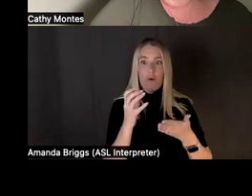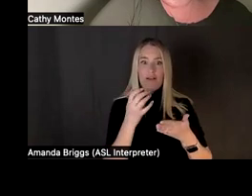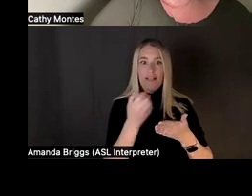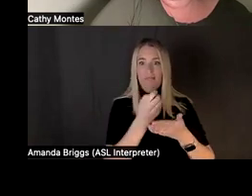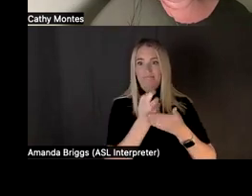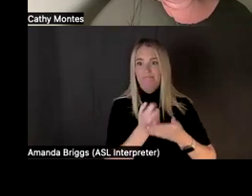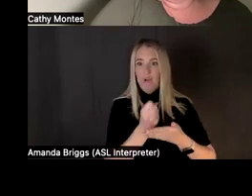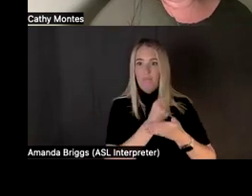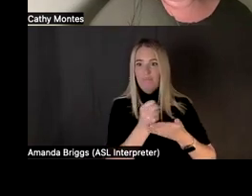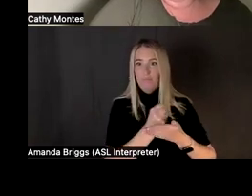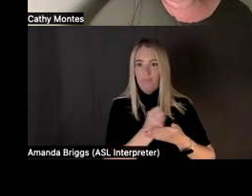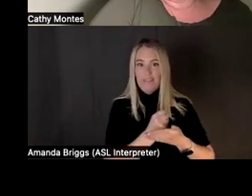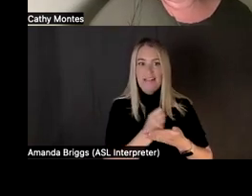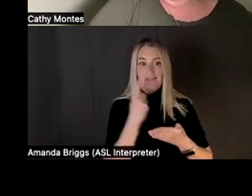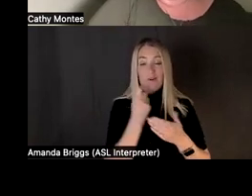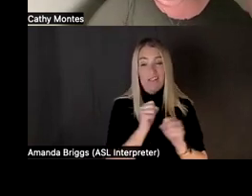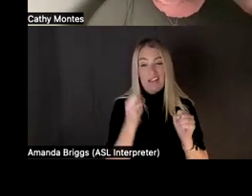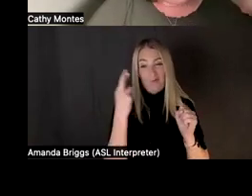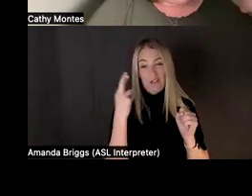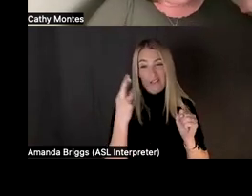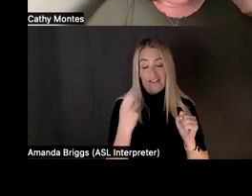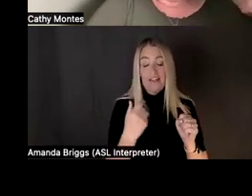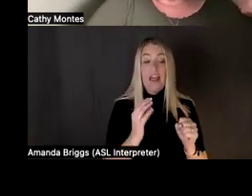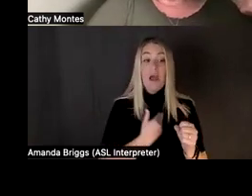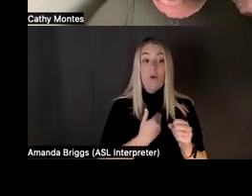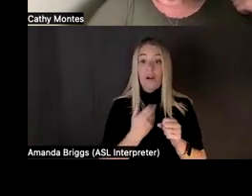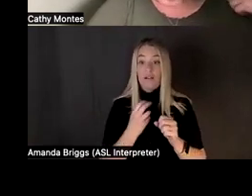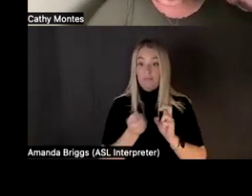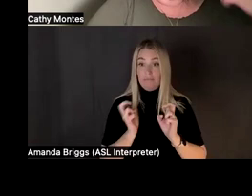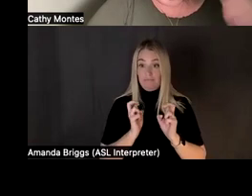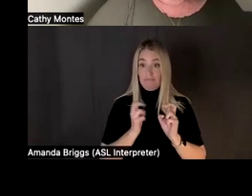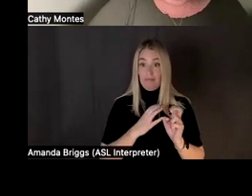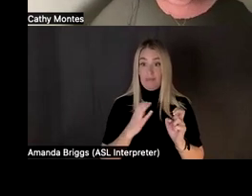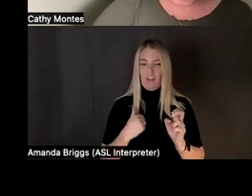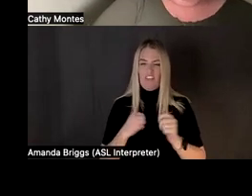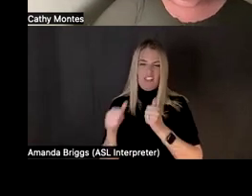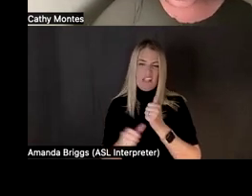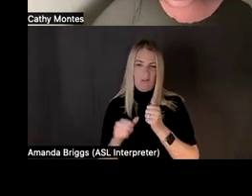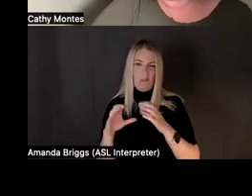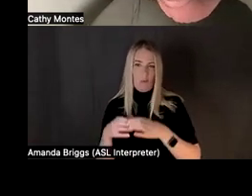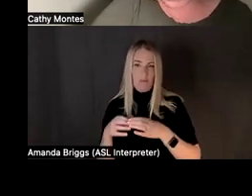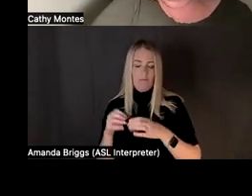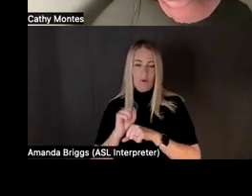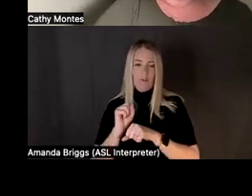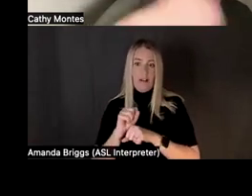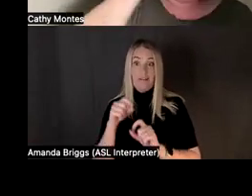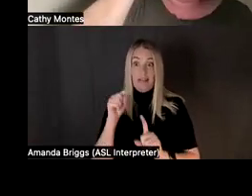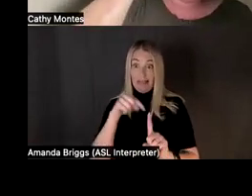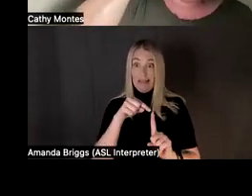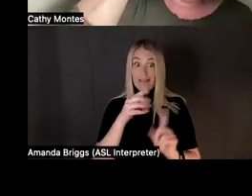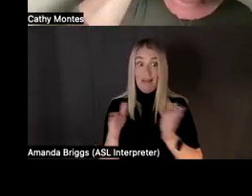reasons. We, in our safety committee, we have a subgroup that works on just this very